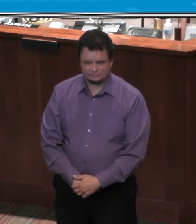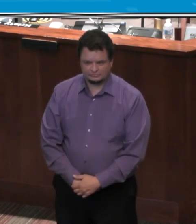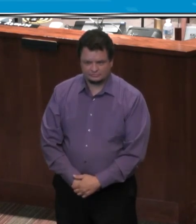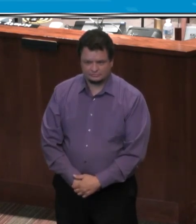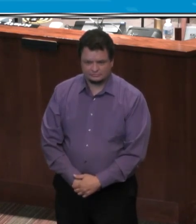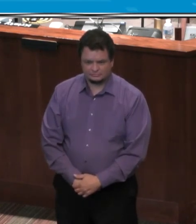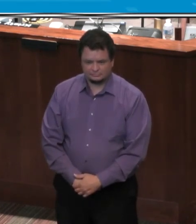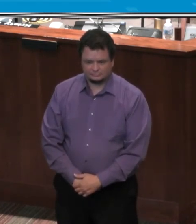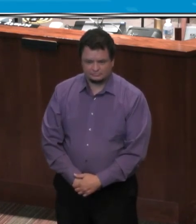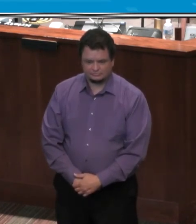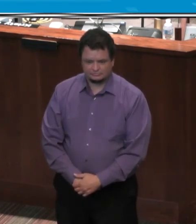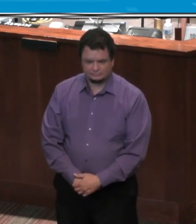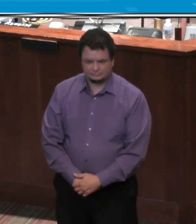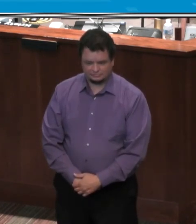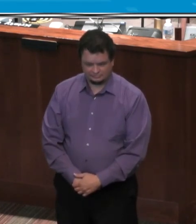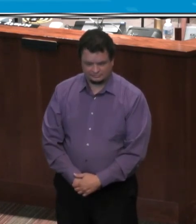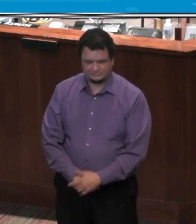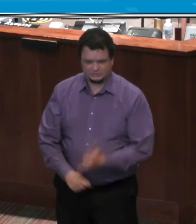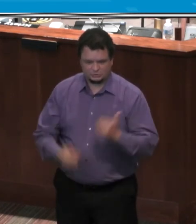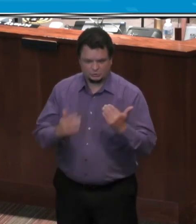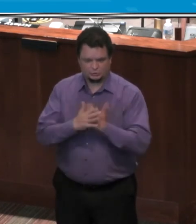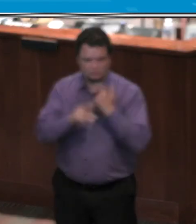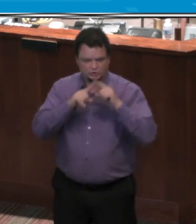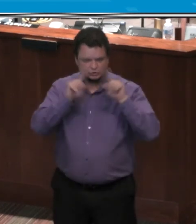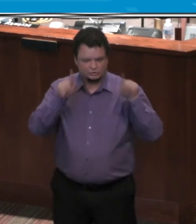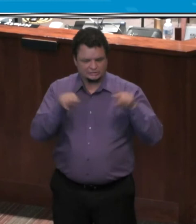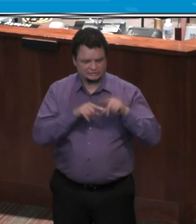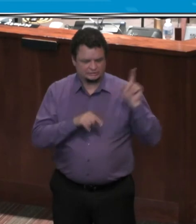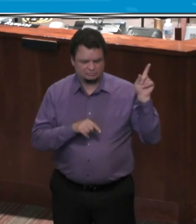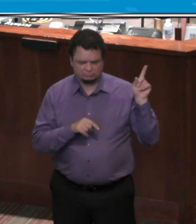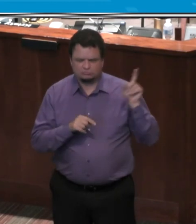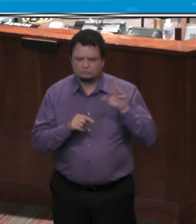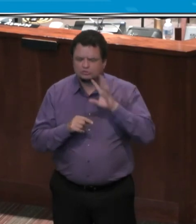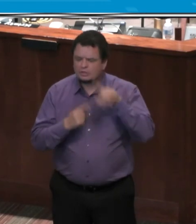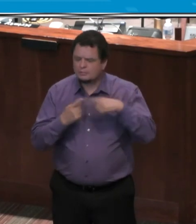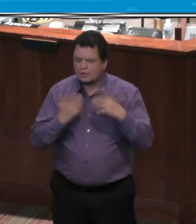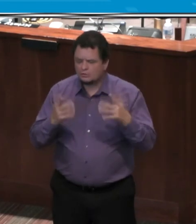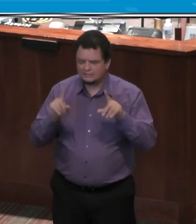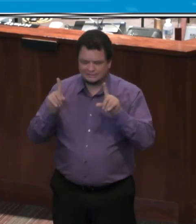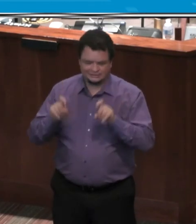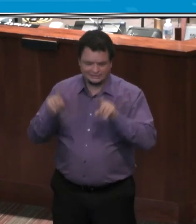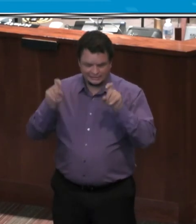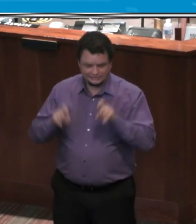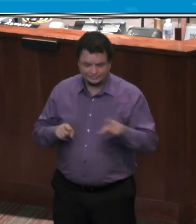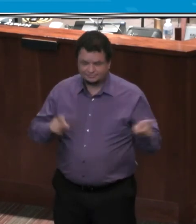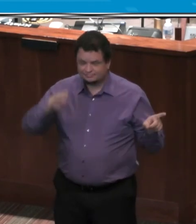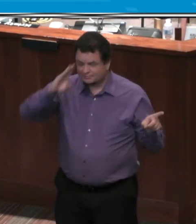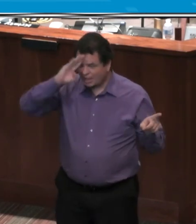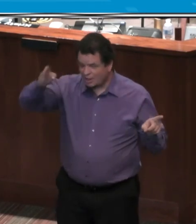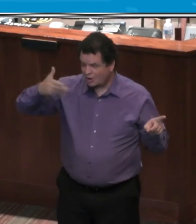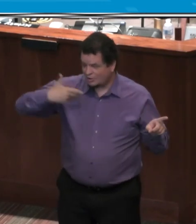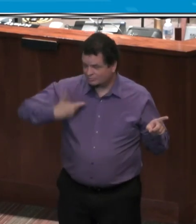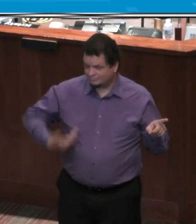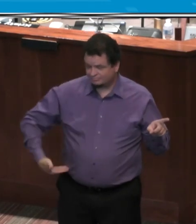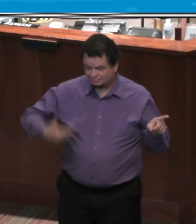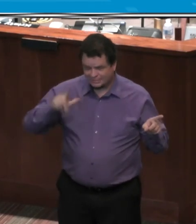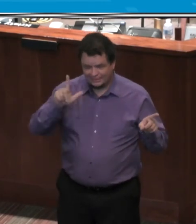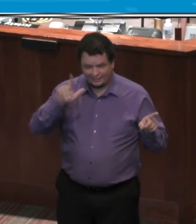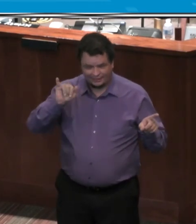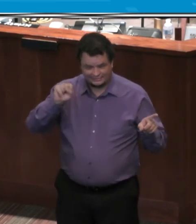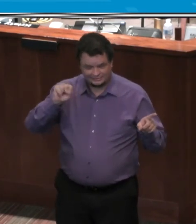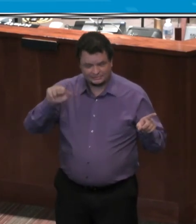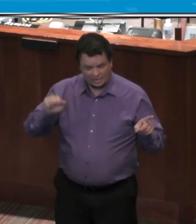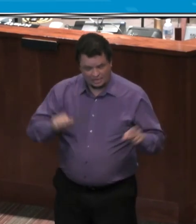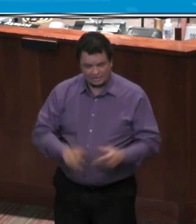There we go. Great. So I'm Lisa Powell, the Emergency Manager for Public Health, here to talk to you a little bit about testing.